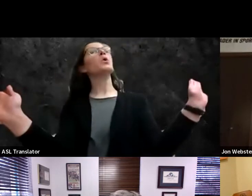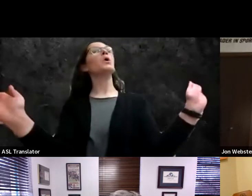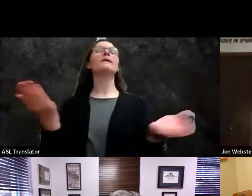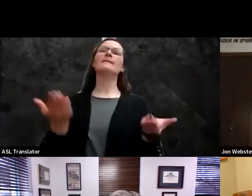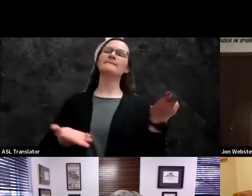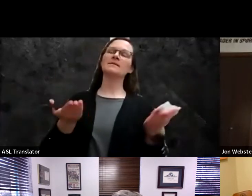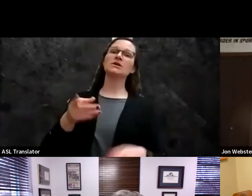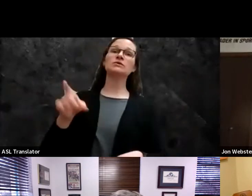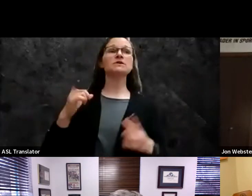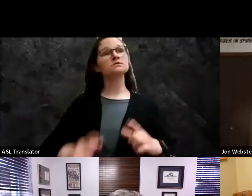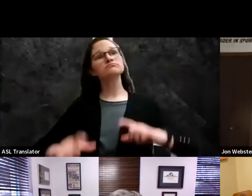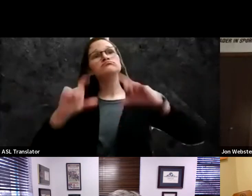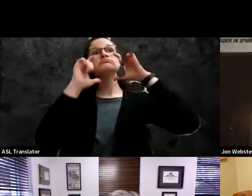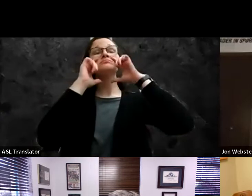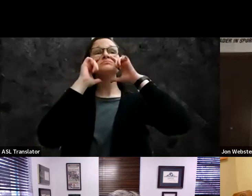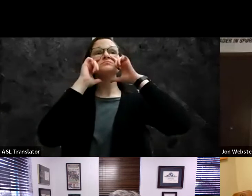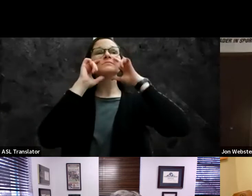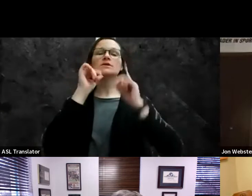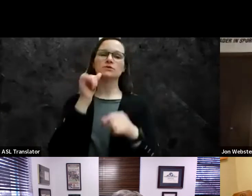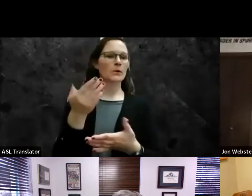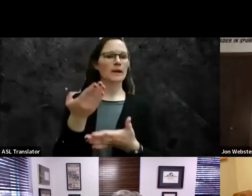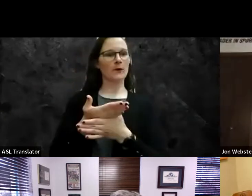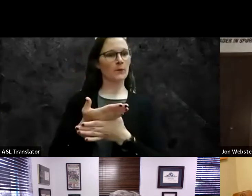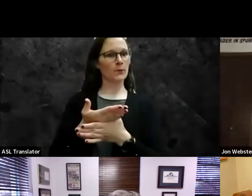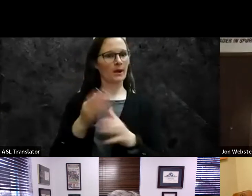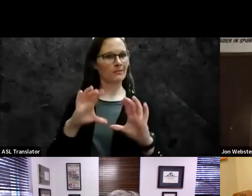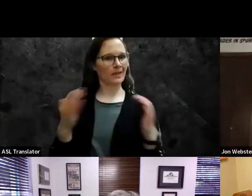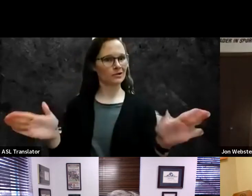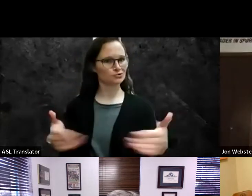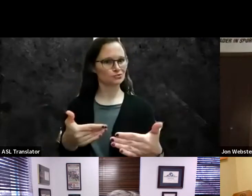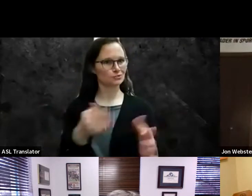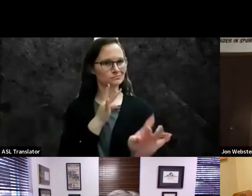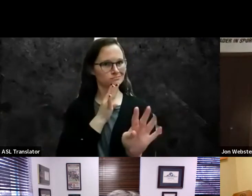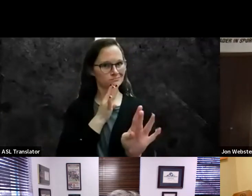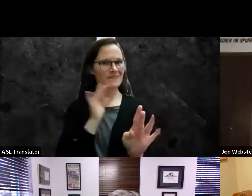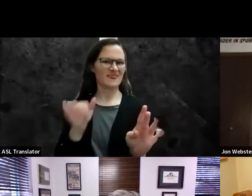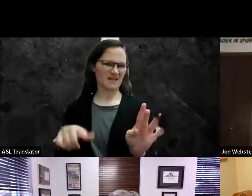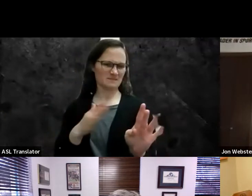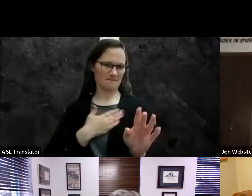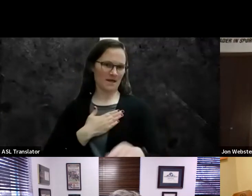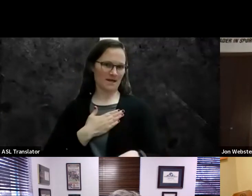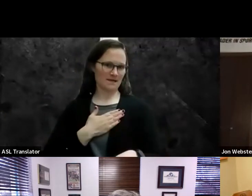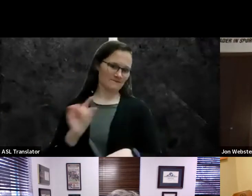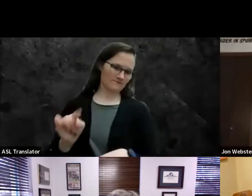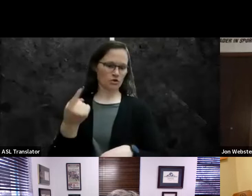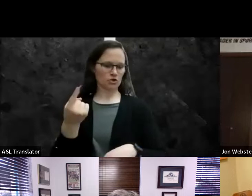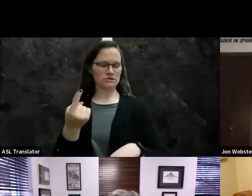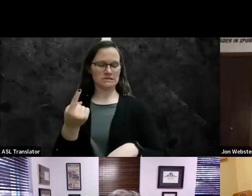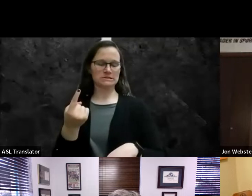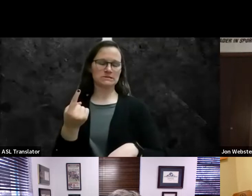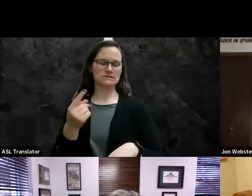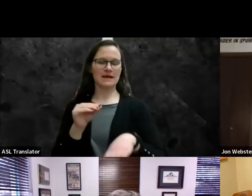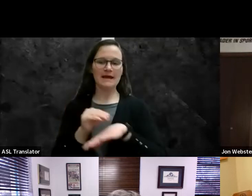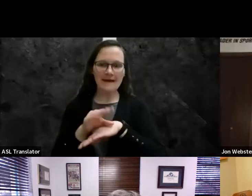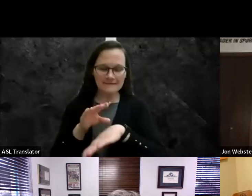you know, so as to not interrupt the flow of the classroom, that would be my first advice. Again, all pedagogy and